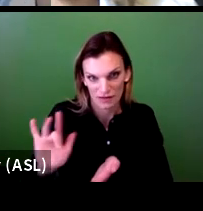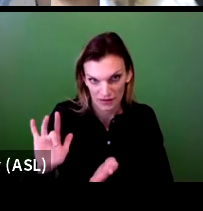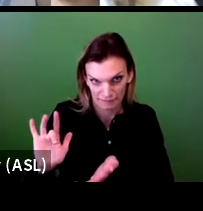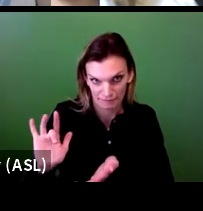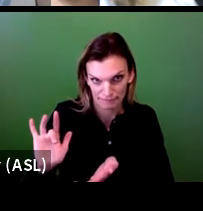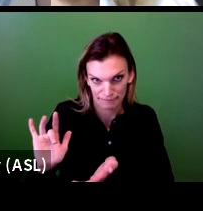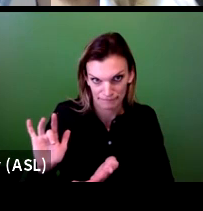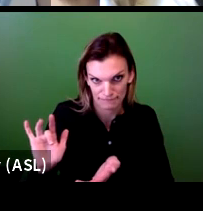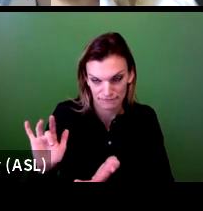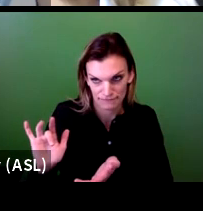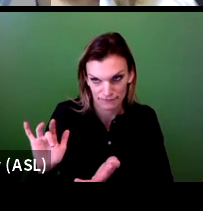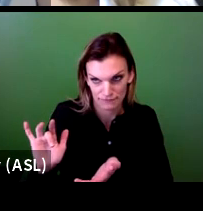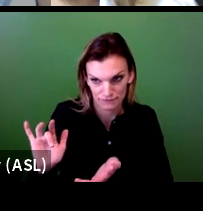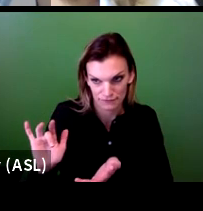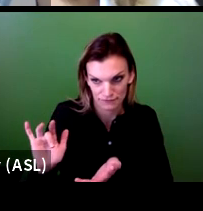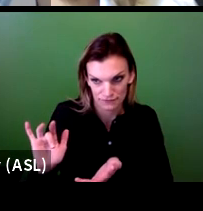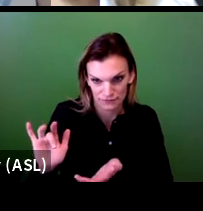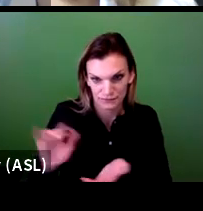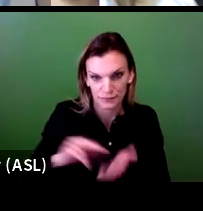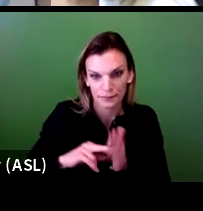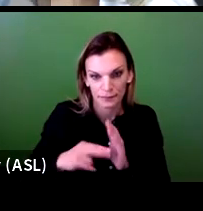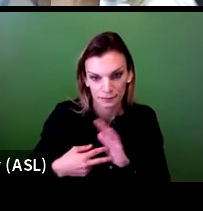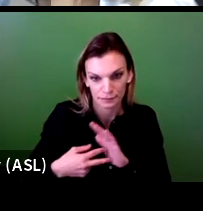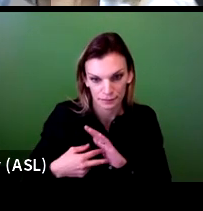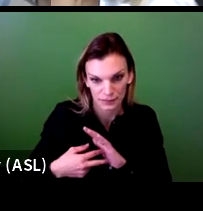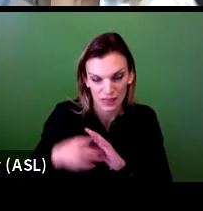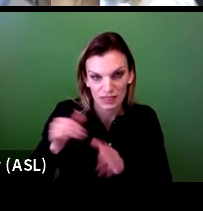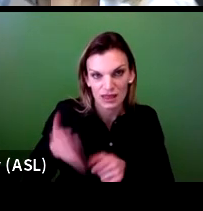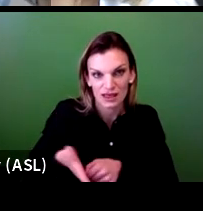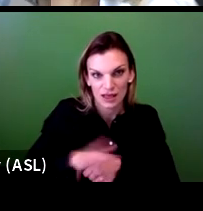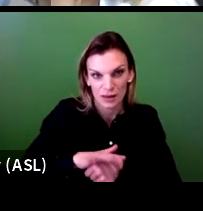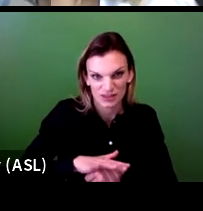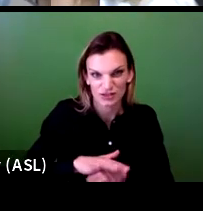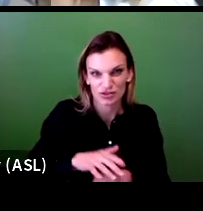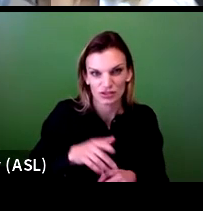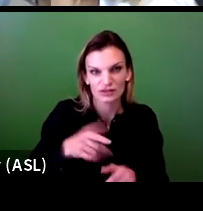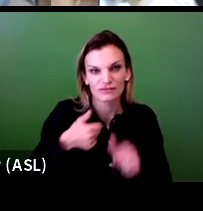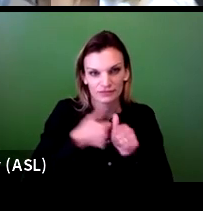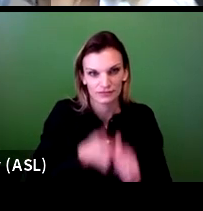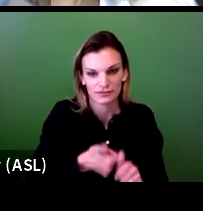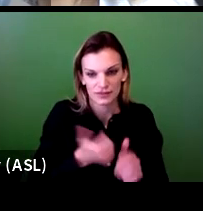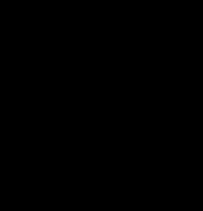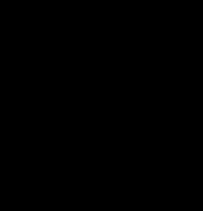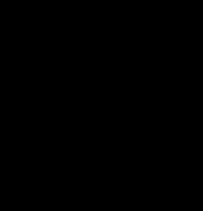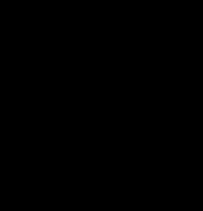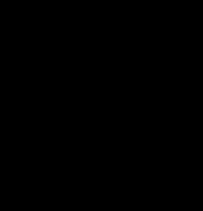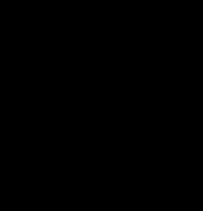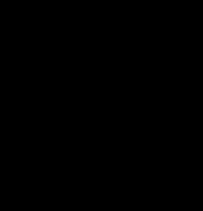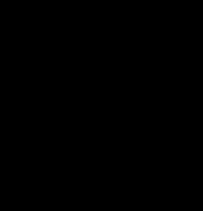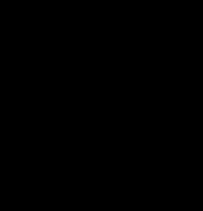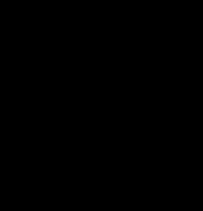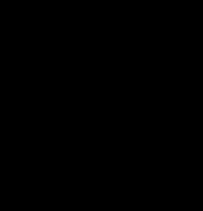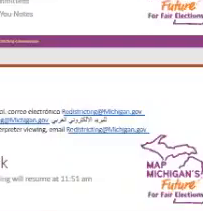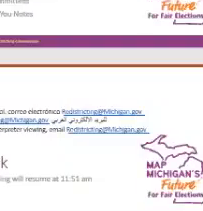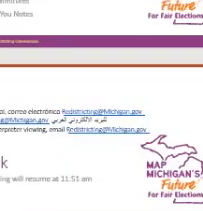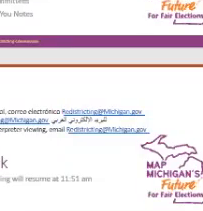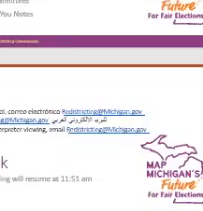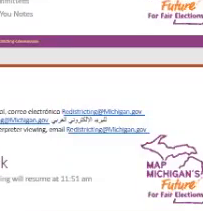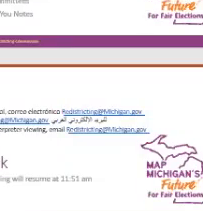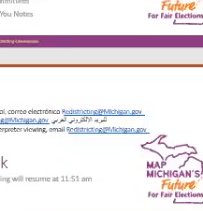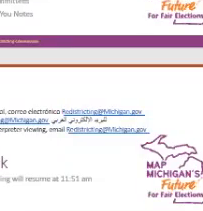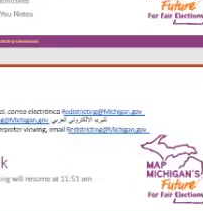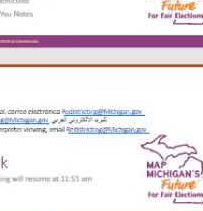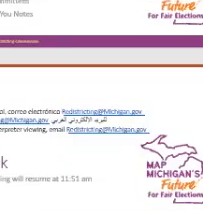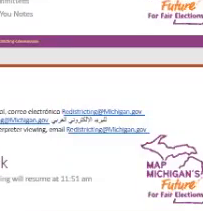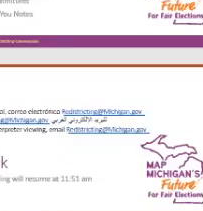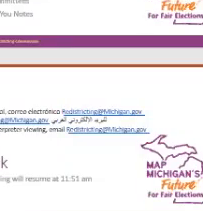$39,825, which would be the compensation outlined in the Constitution. And then